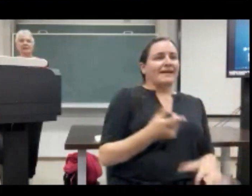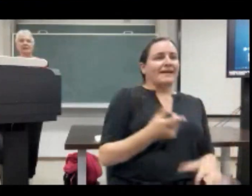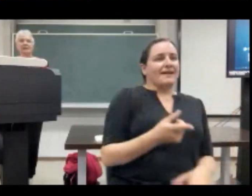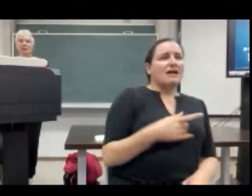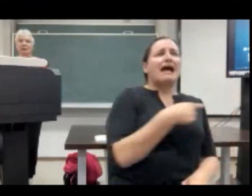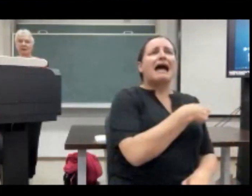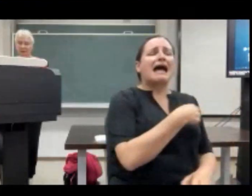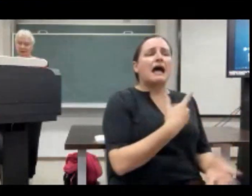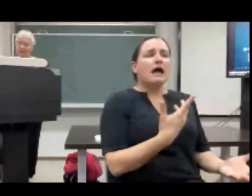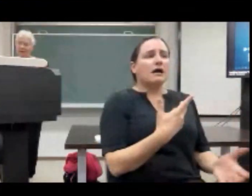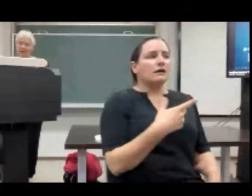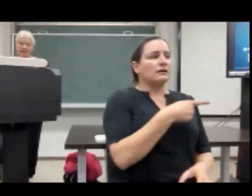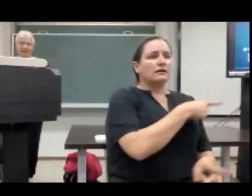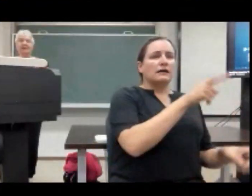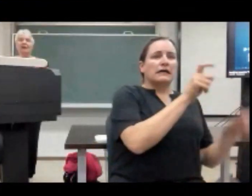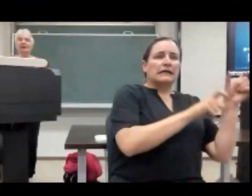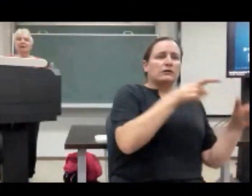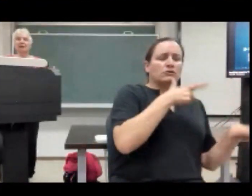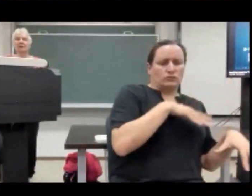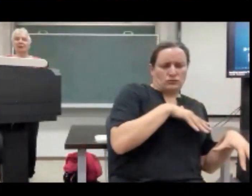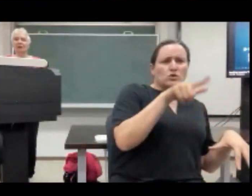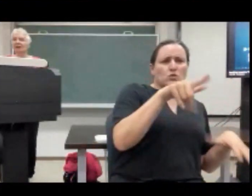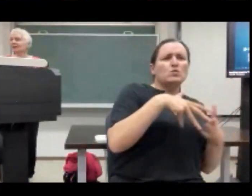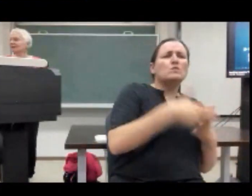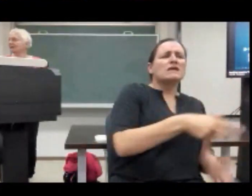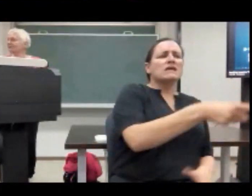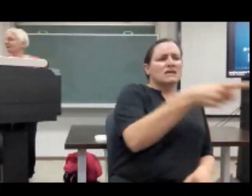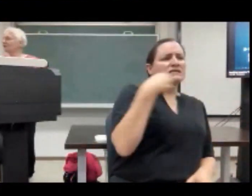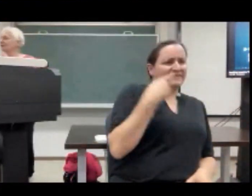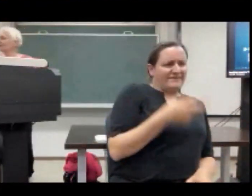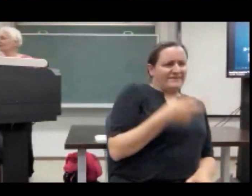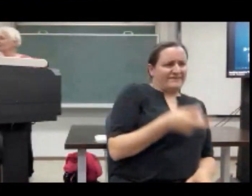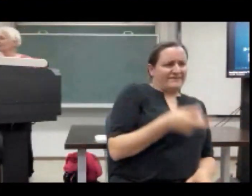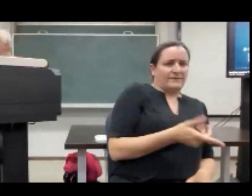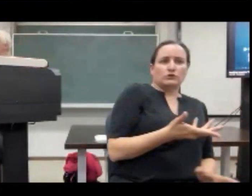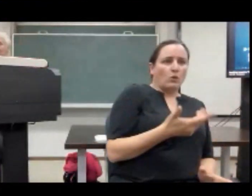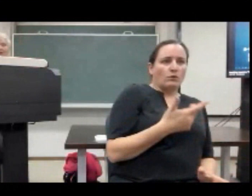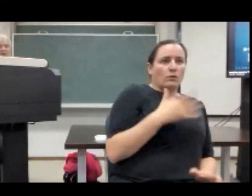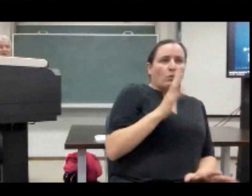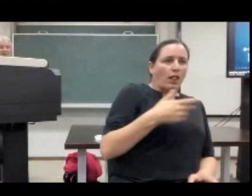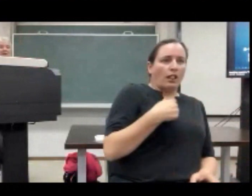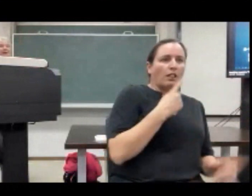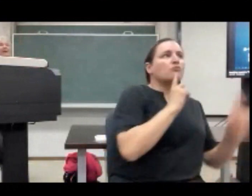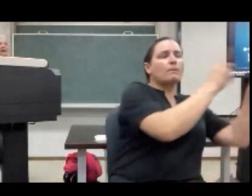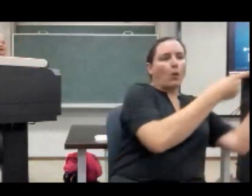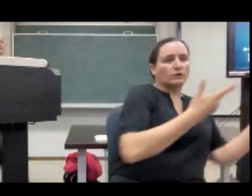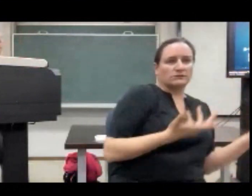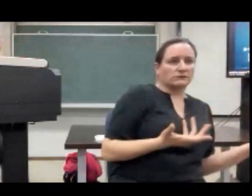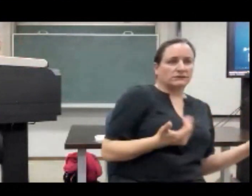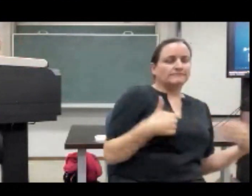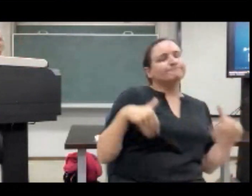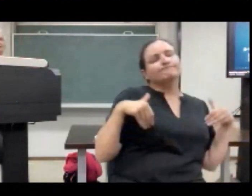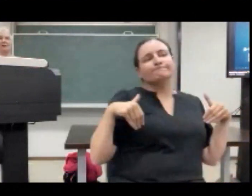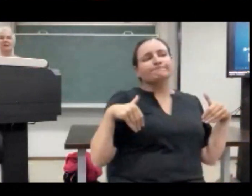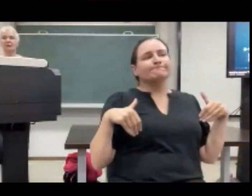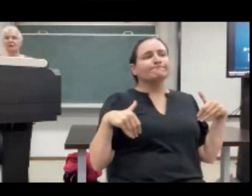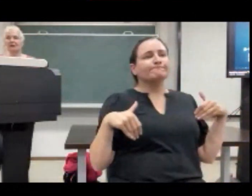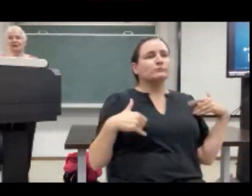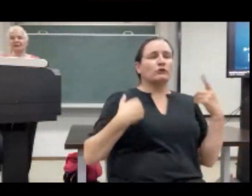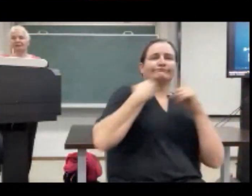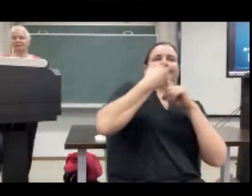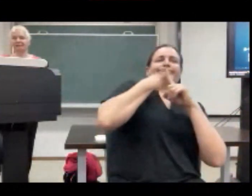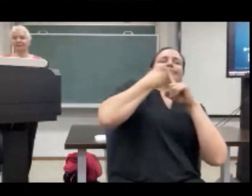person is seen as weak. They're less likely to report the incident because of the communication problems, and therefore they